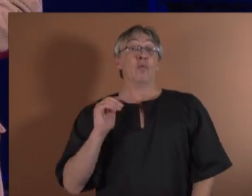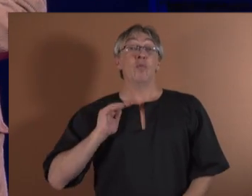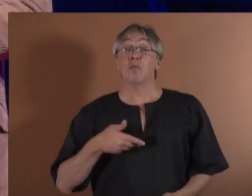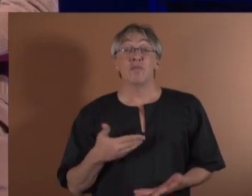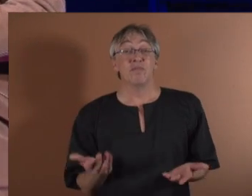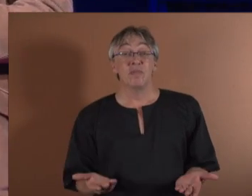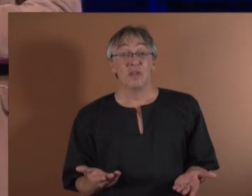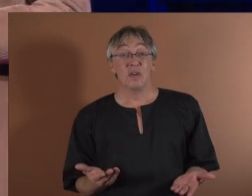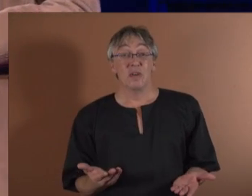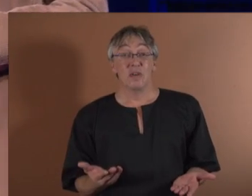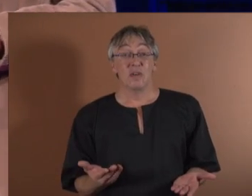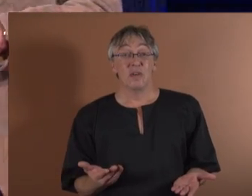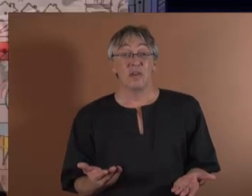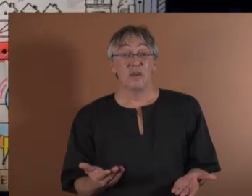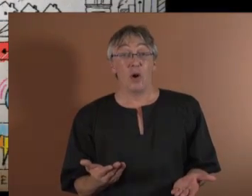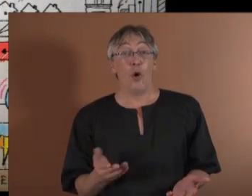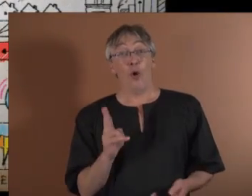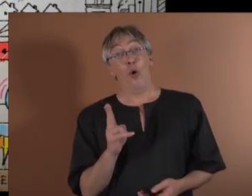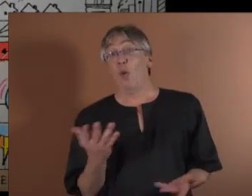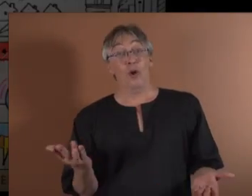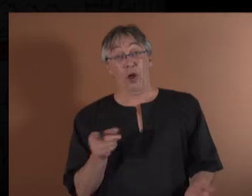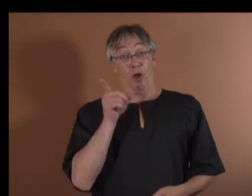It's your brain.